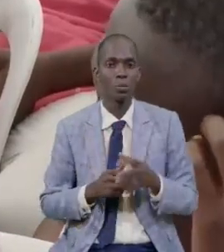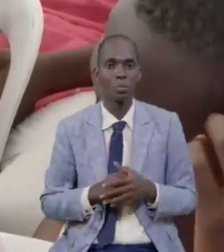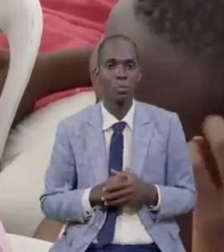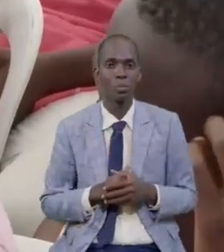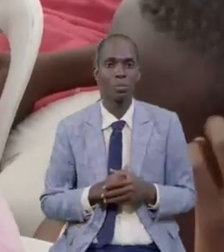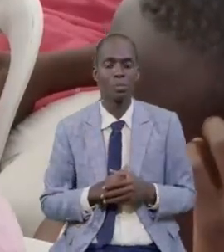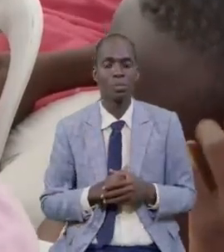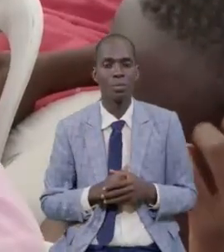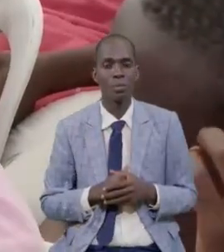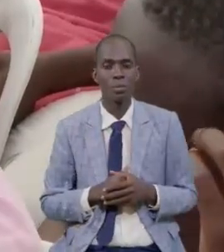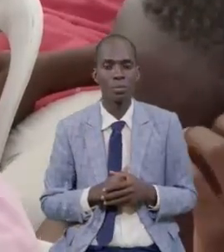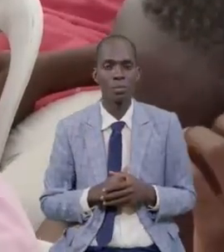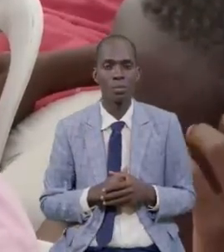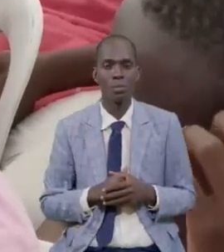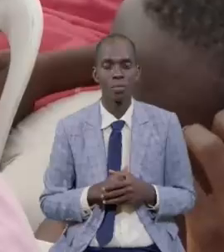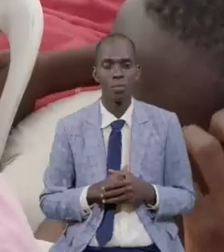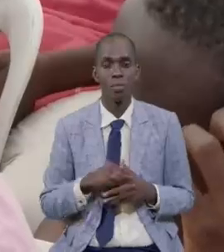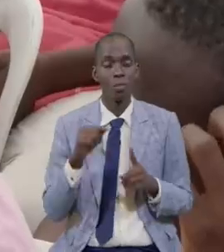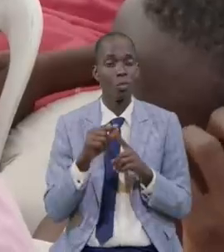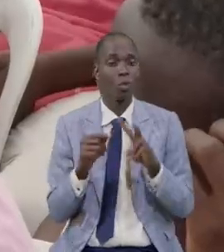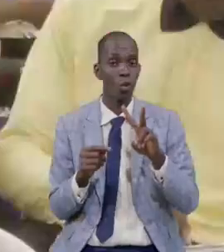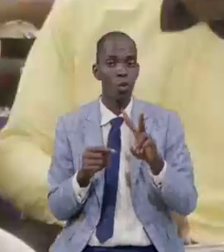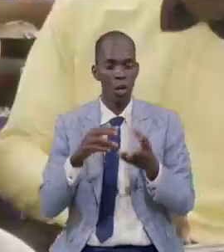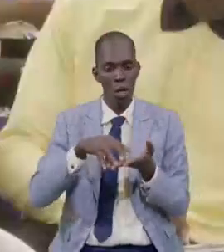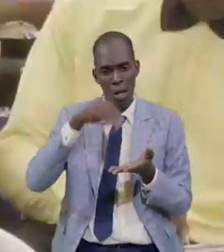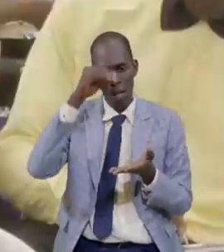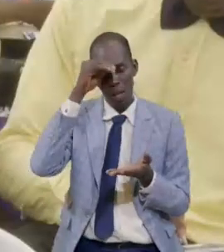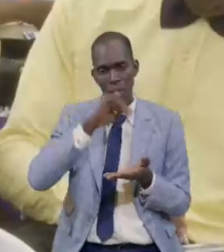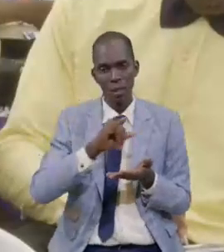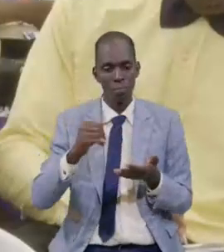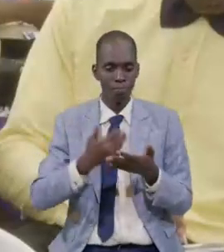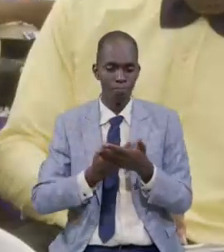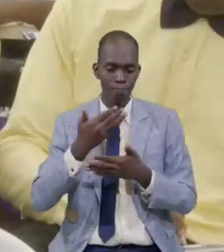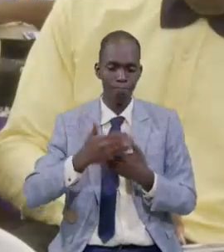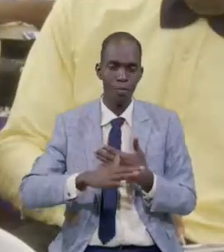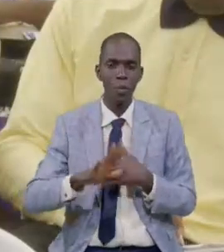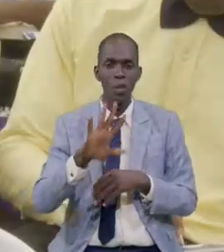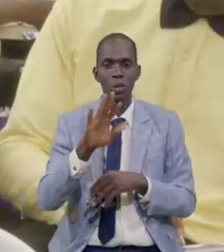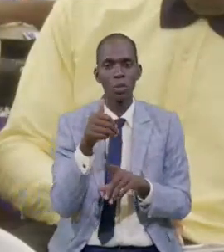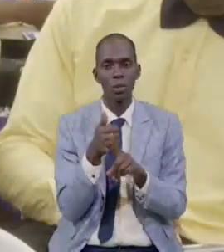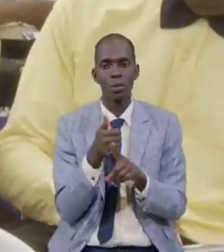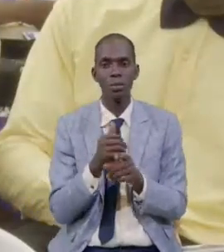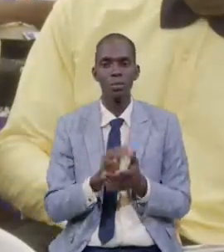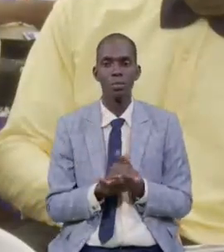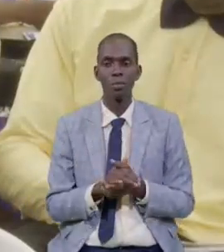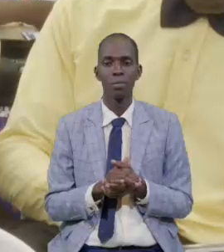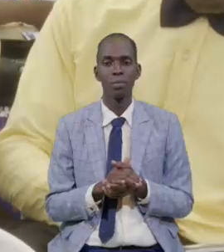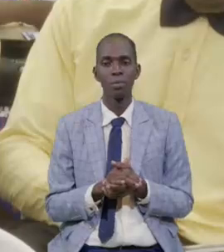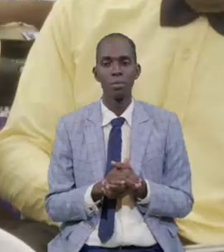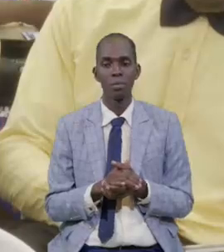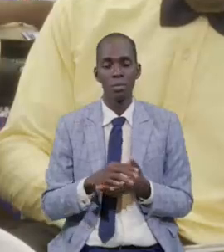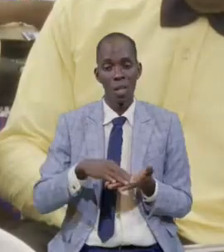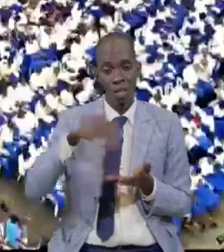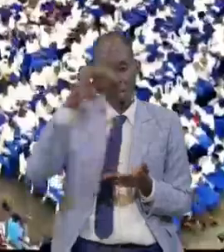to learning beyond yourself. Learning beyond yourself.